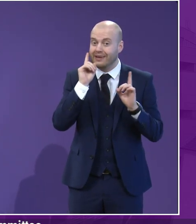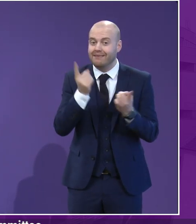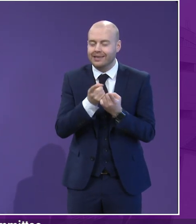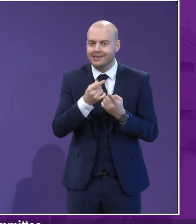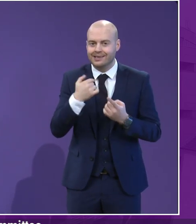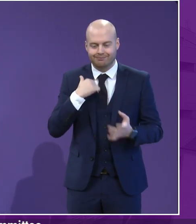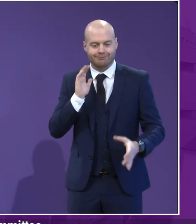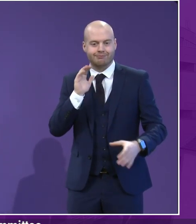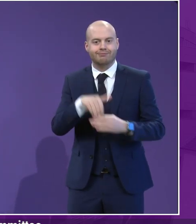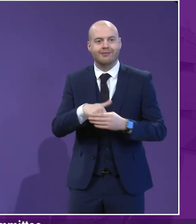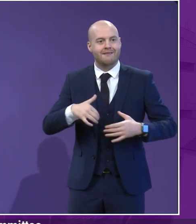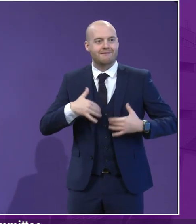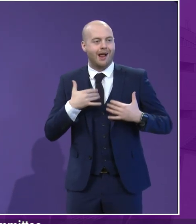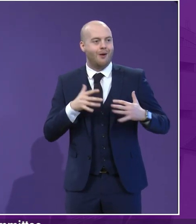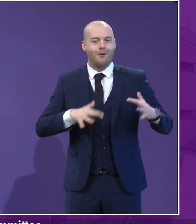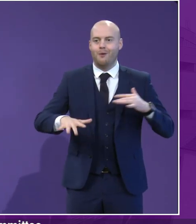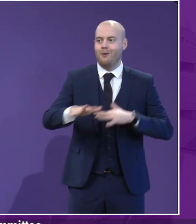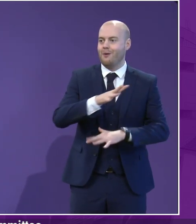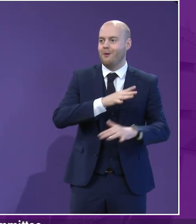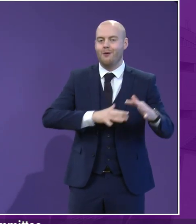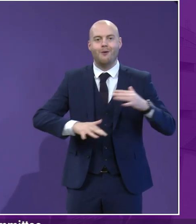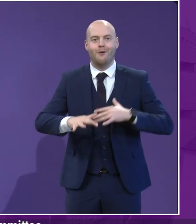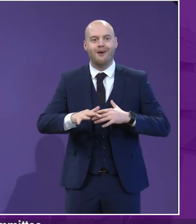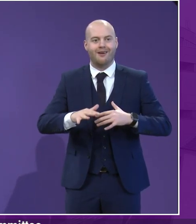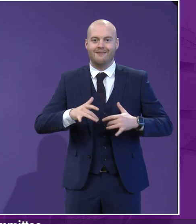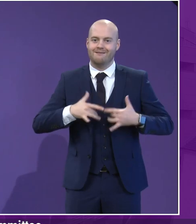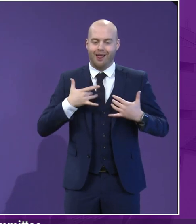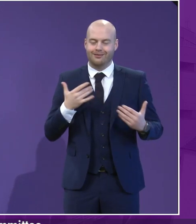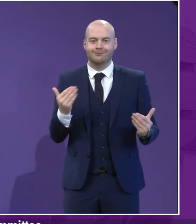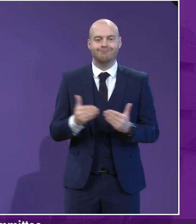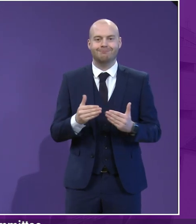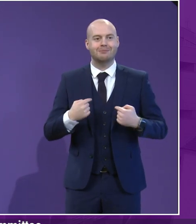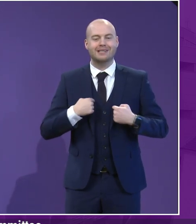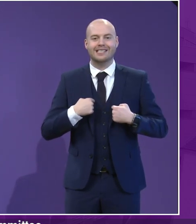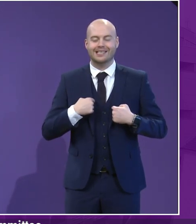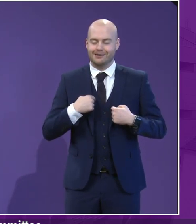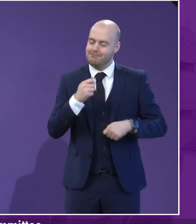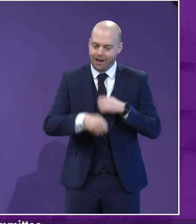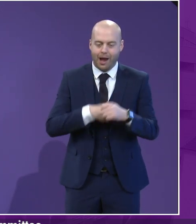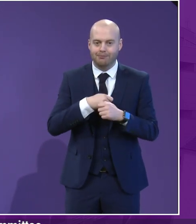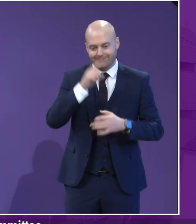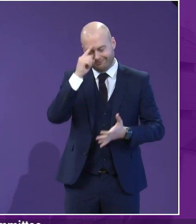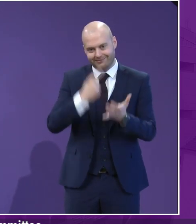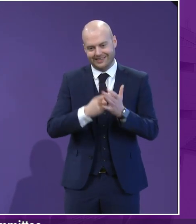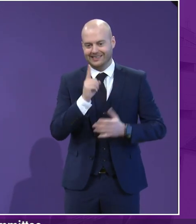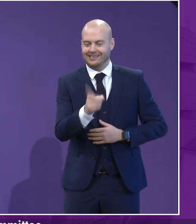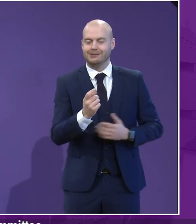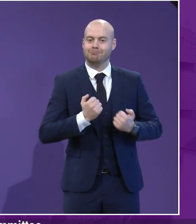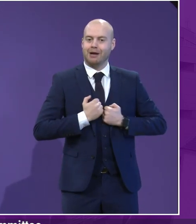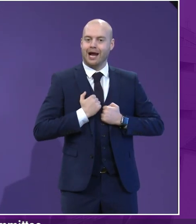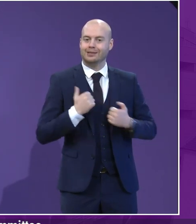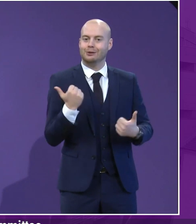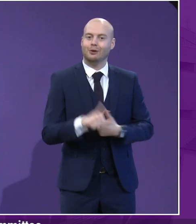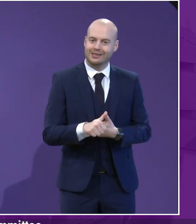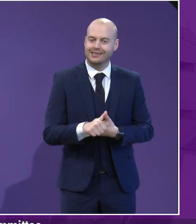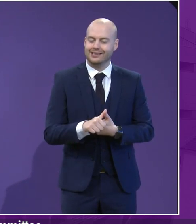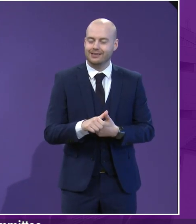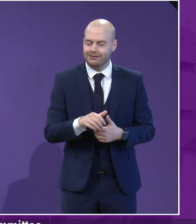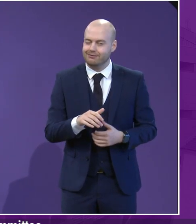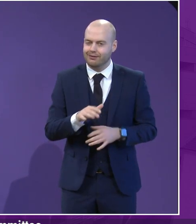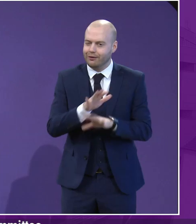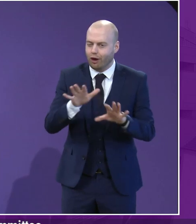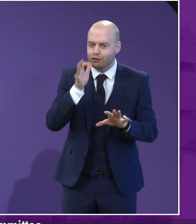of the qualifications that they have to offer, but it's the student experience. And I know for myself, you know, visiting a number of